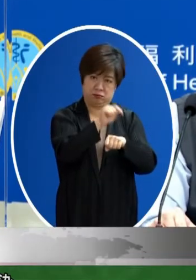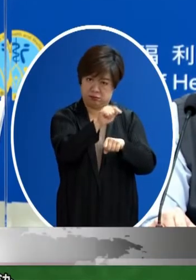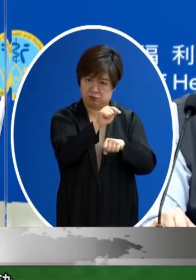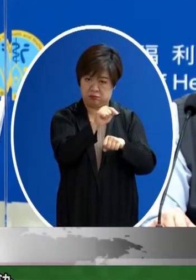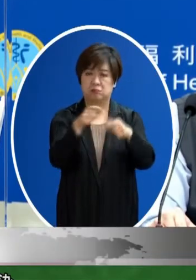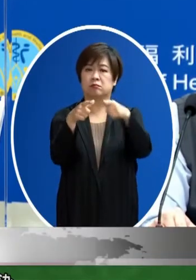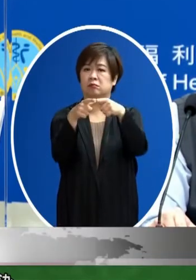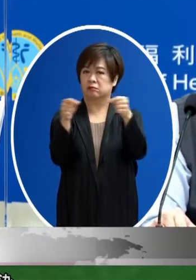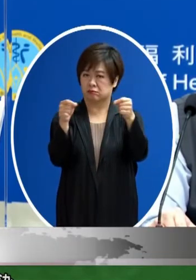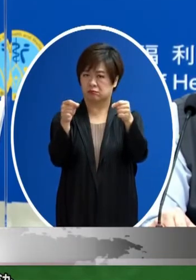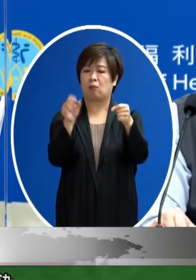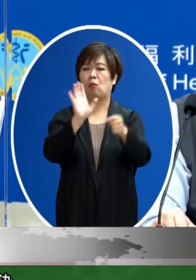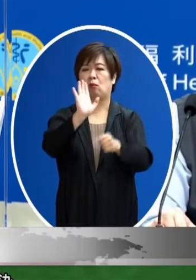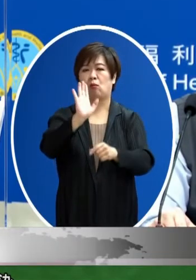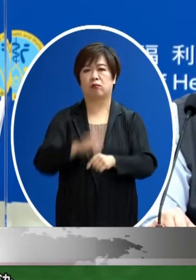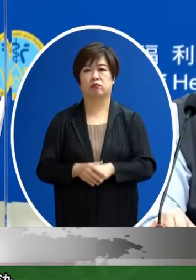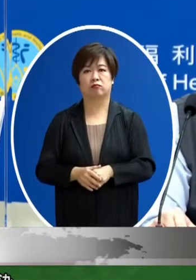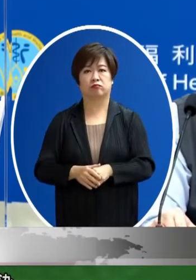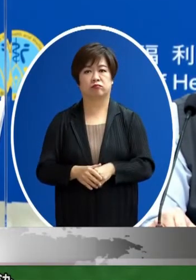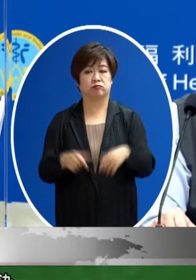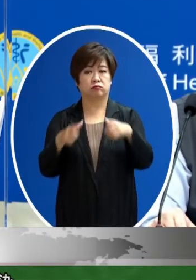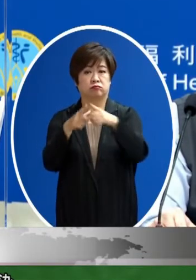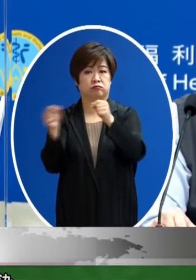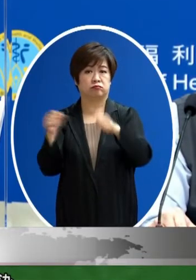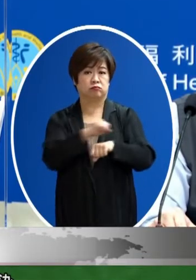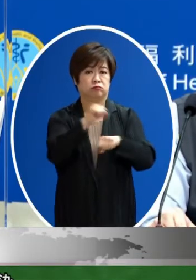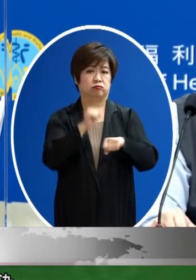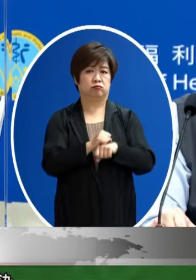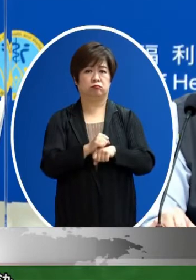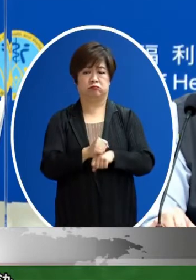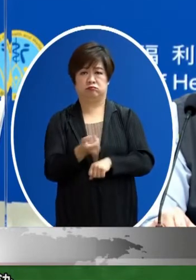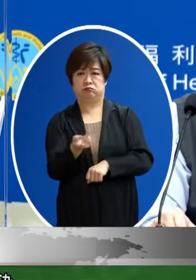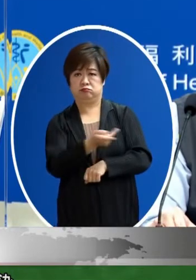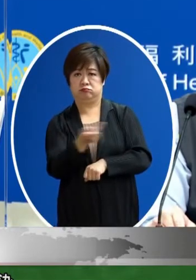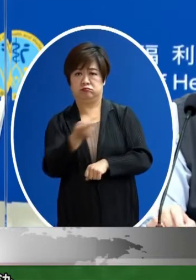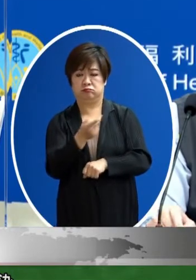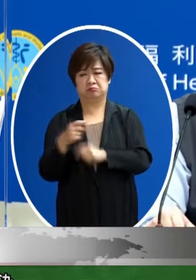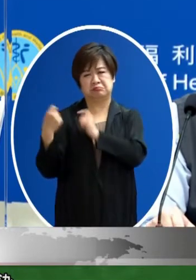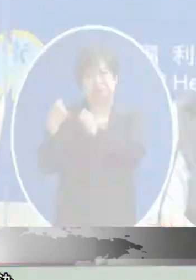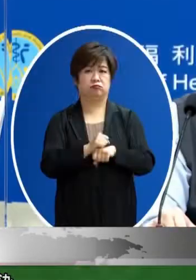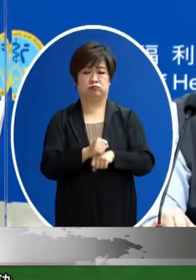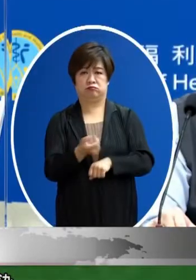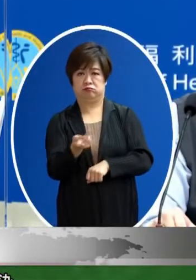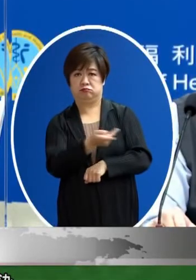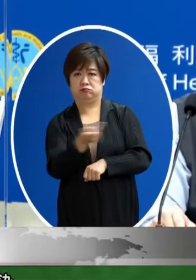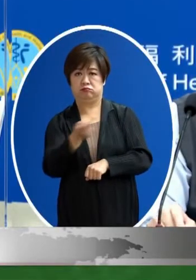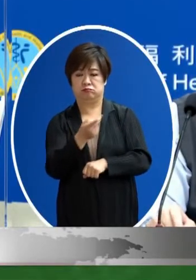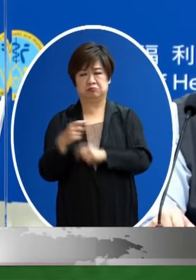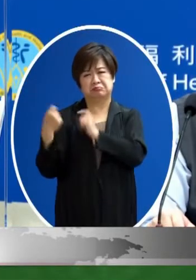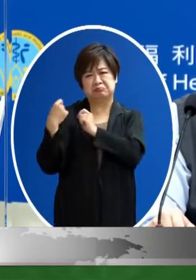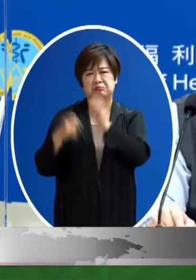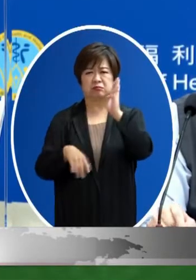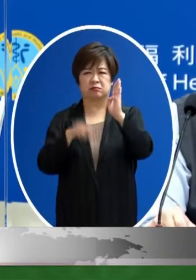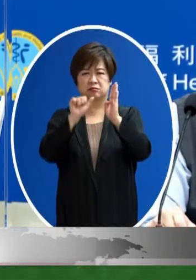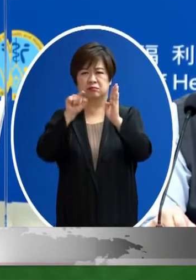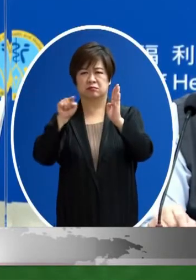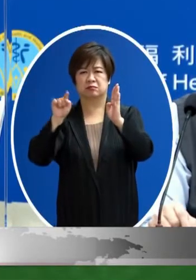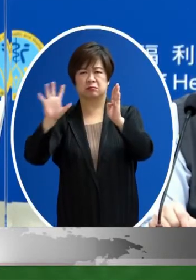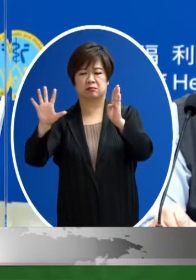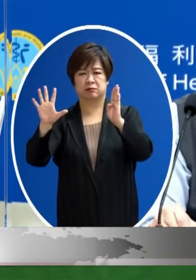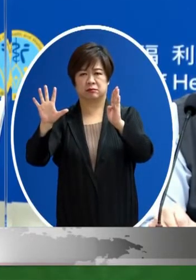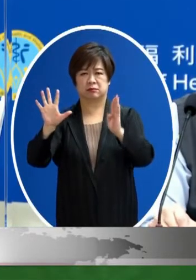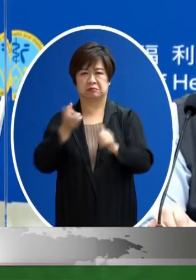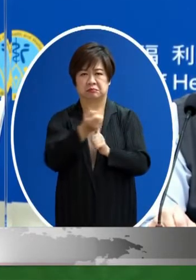In many countries, BA4 and BA5 have successively led to community infections. It seems that recently, Japan and